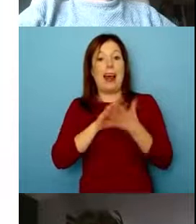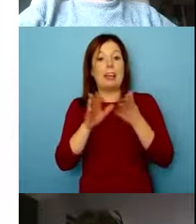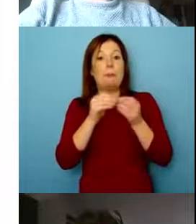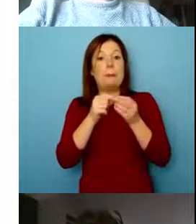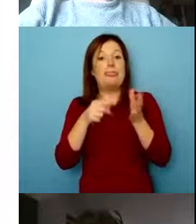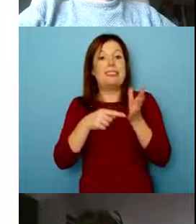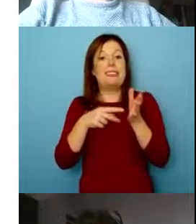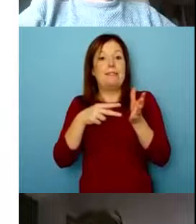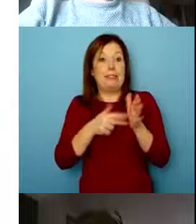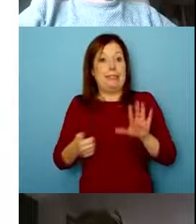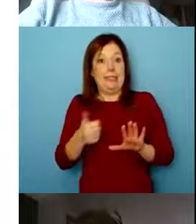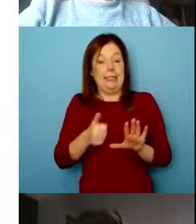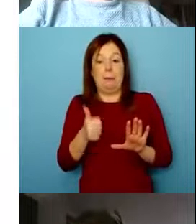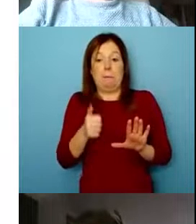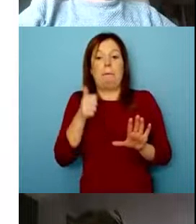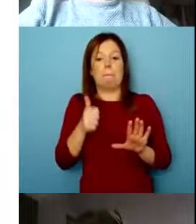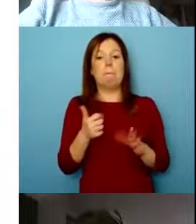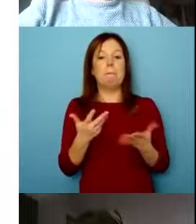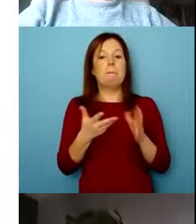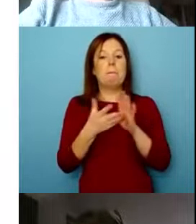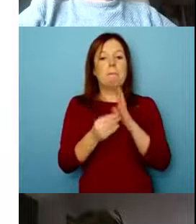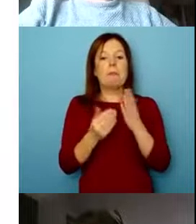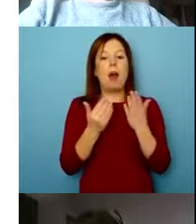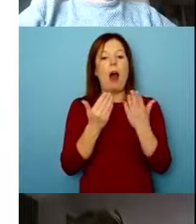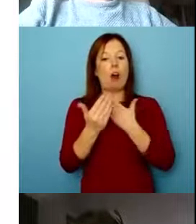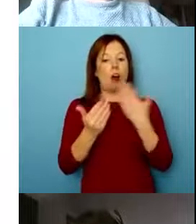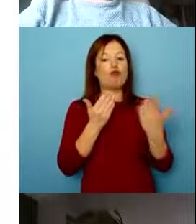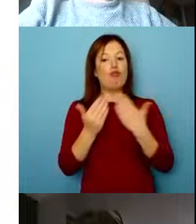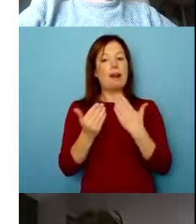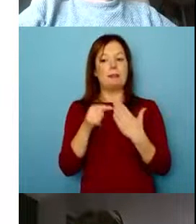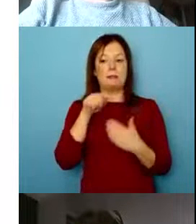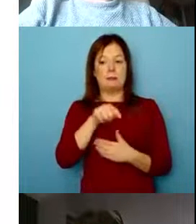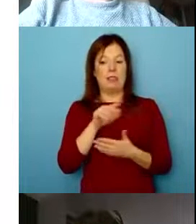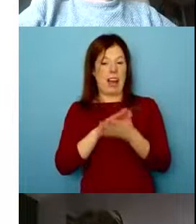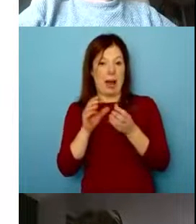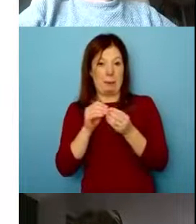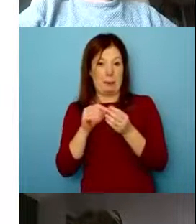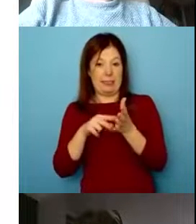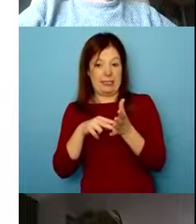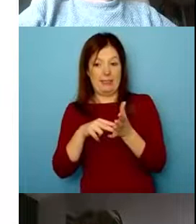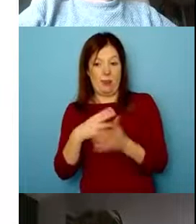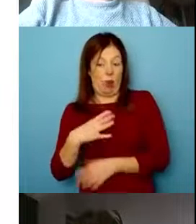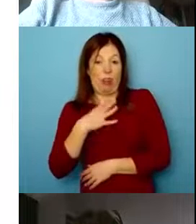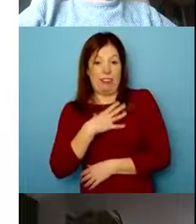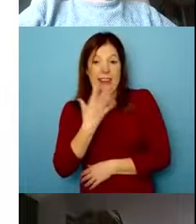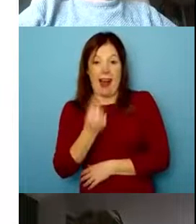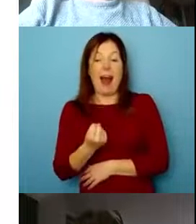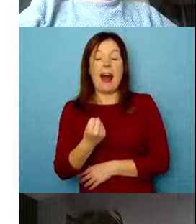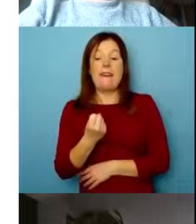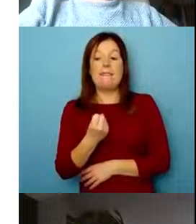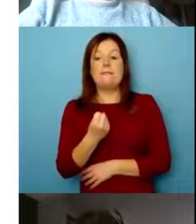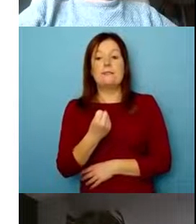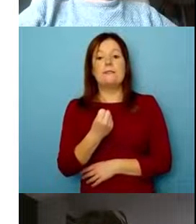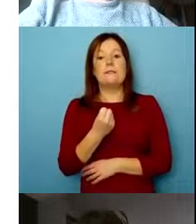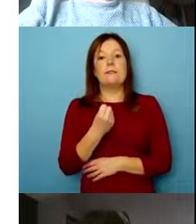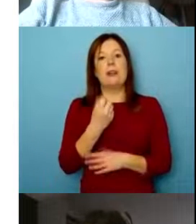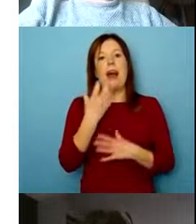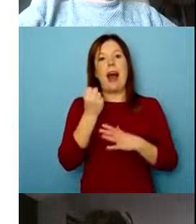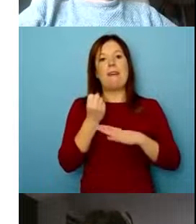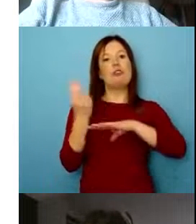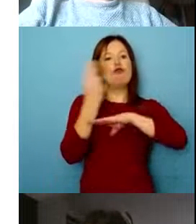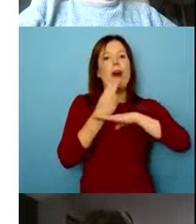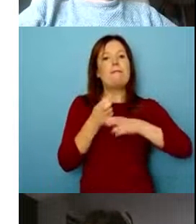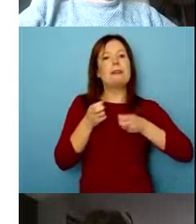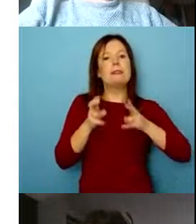TV toolbox. So, for example, a high contrast user interface has always been possible in HBB TV by using different graphical